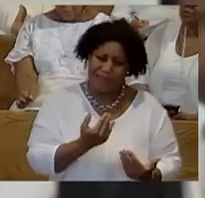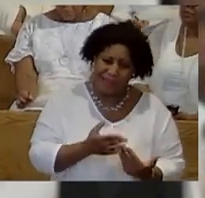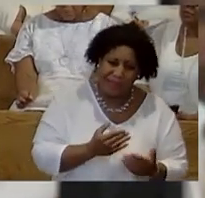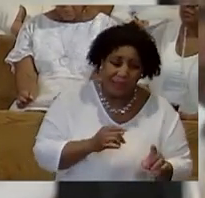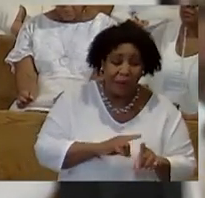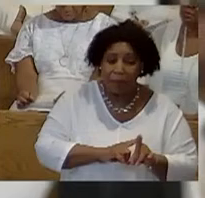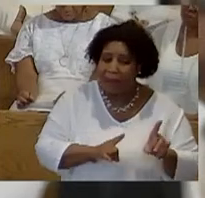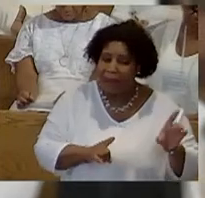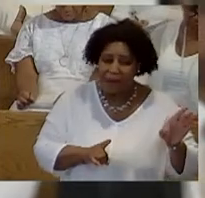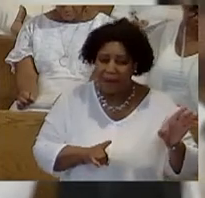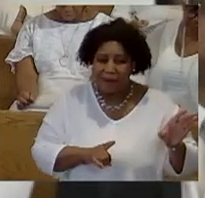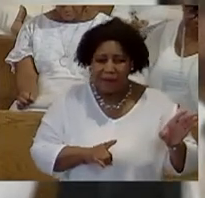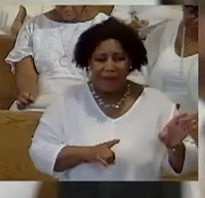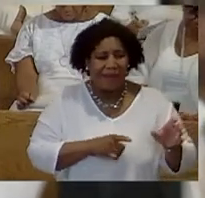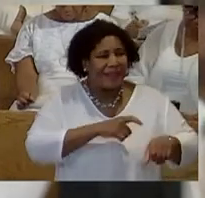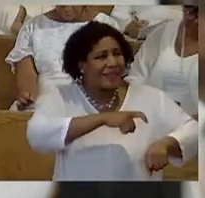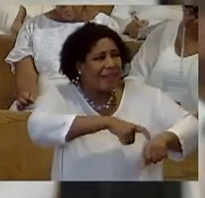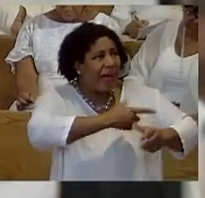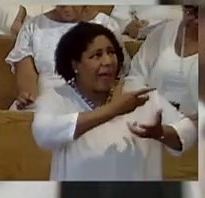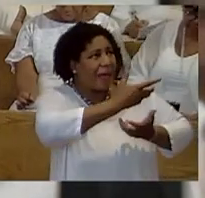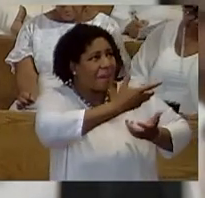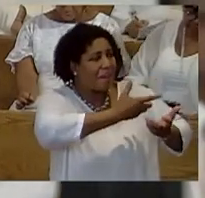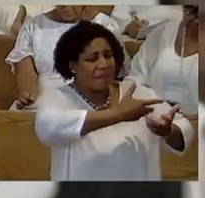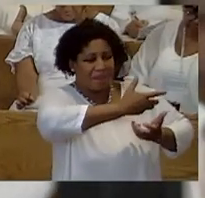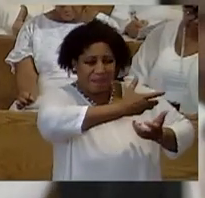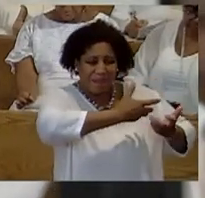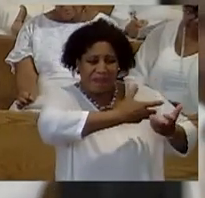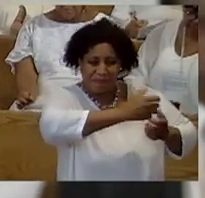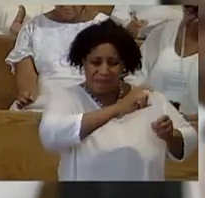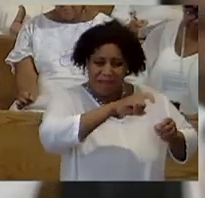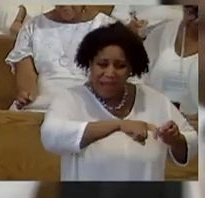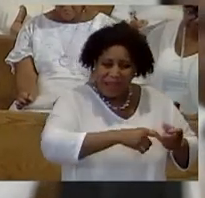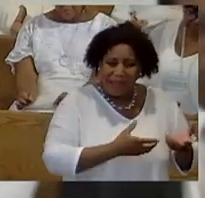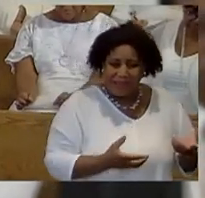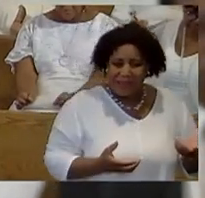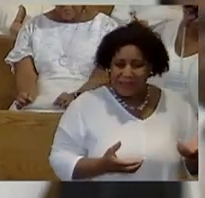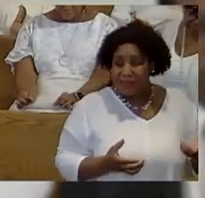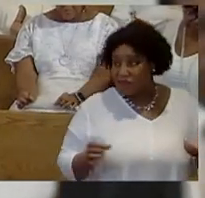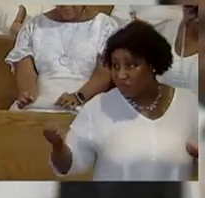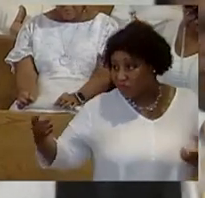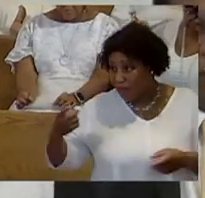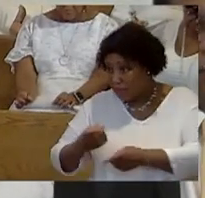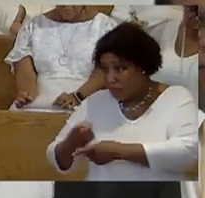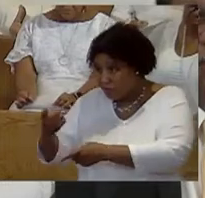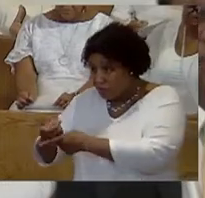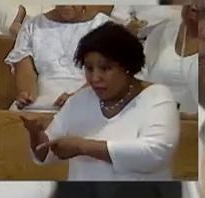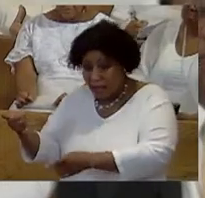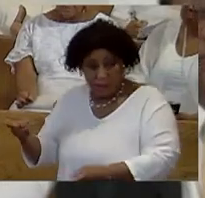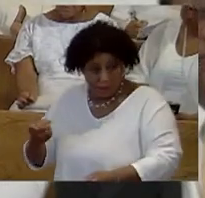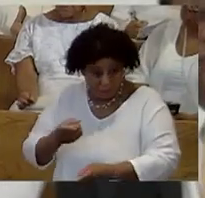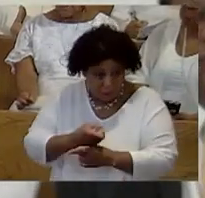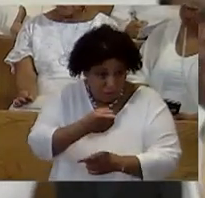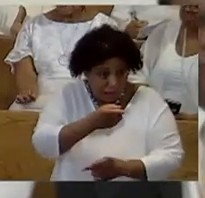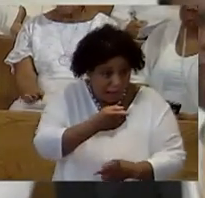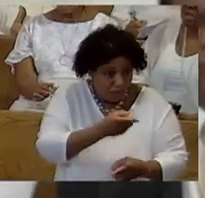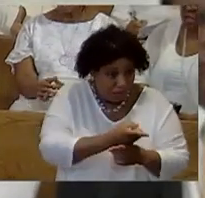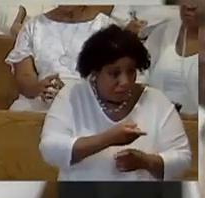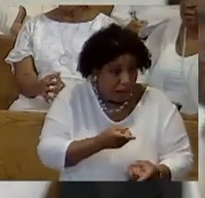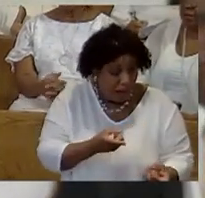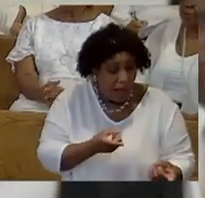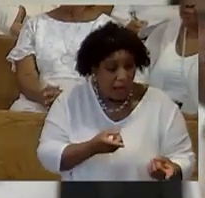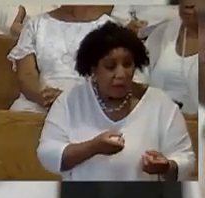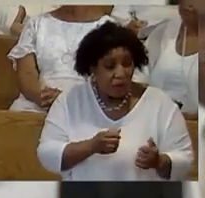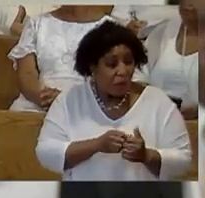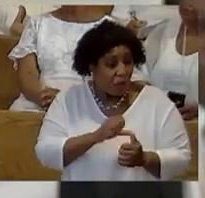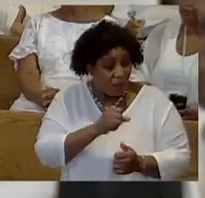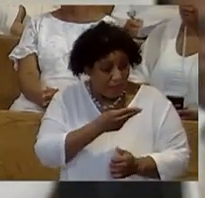enough, but you got to spend time with Jesus. Am I right, Dion? If you don't spend time with